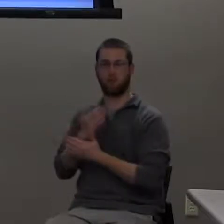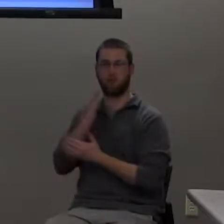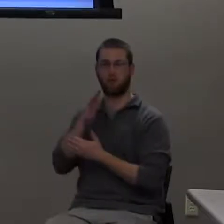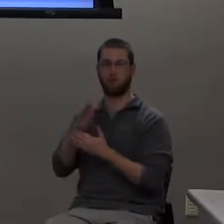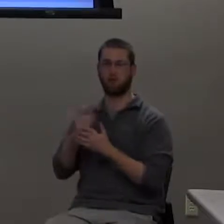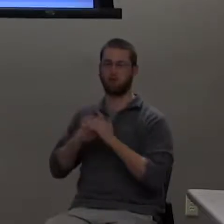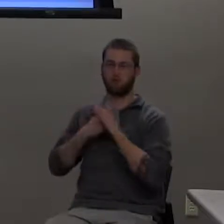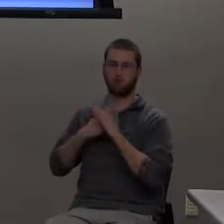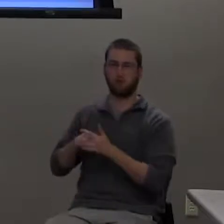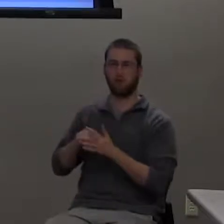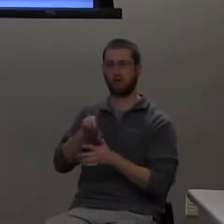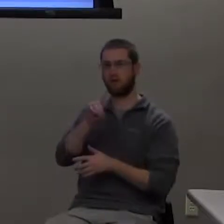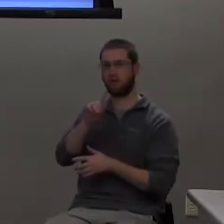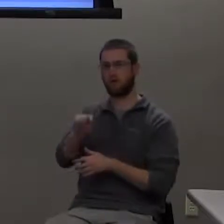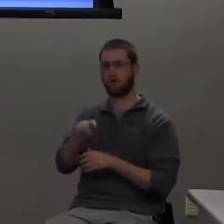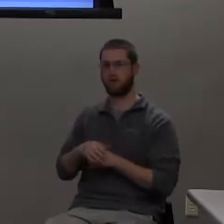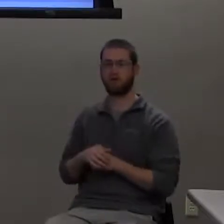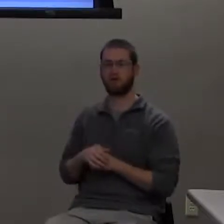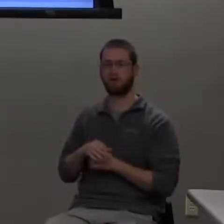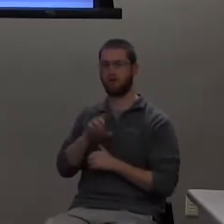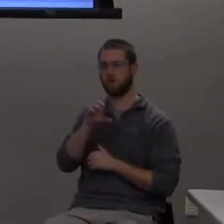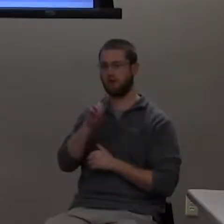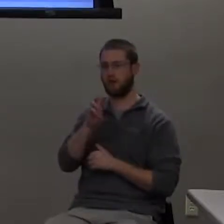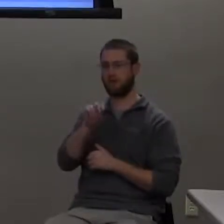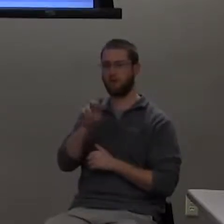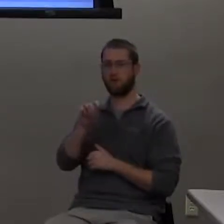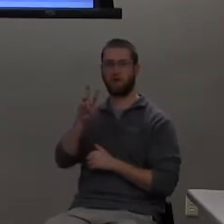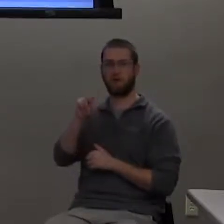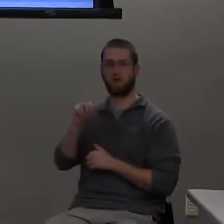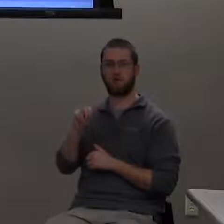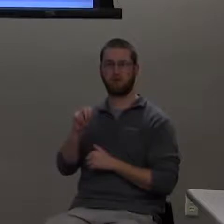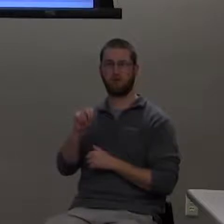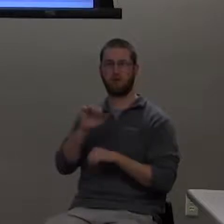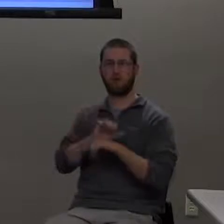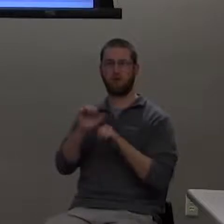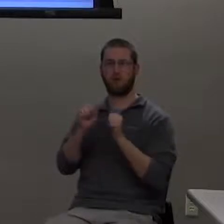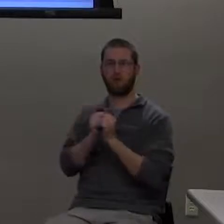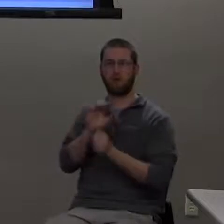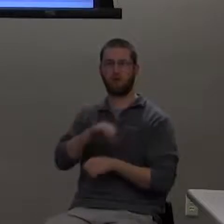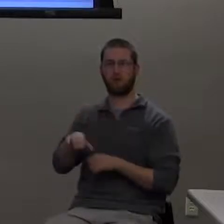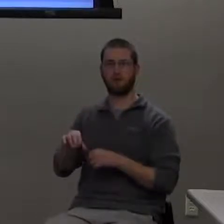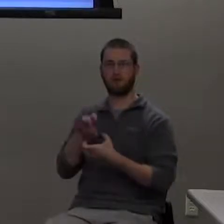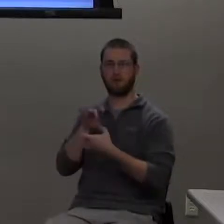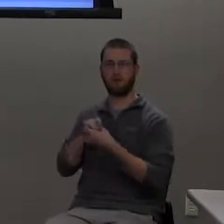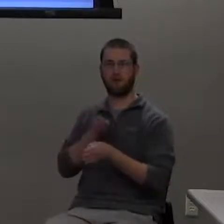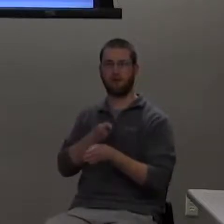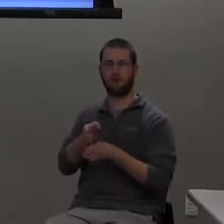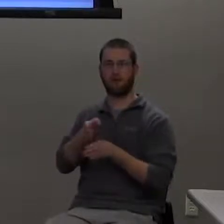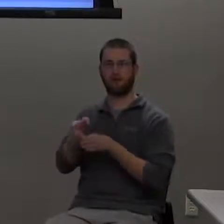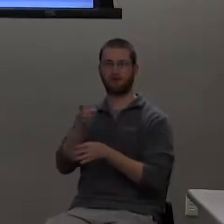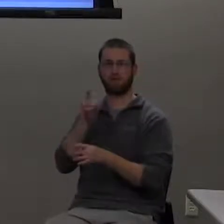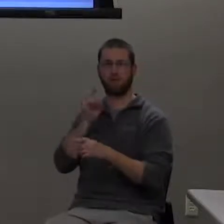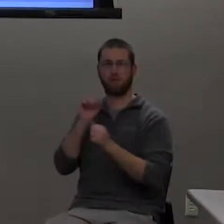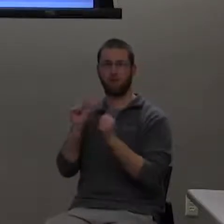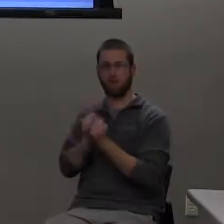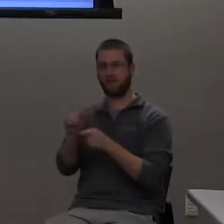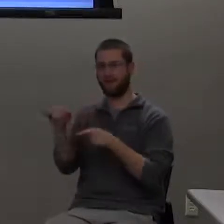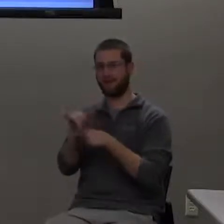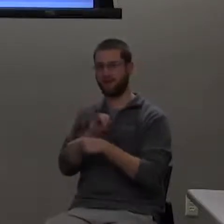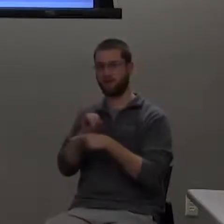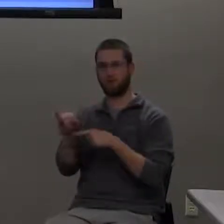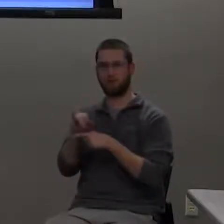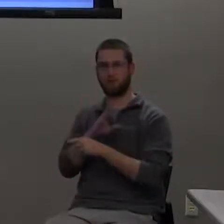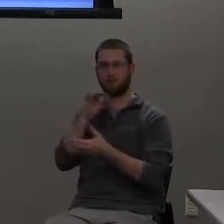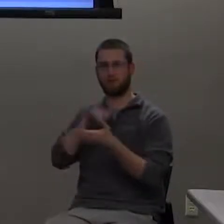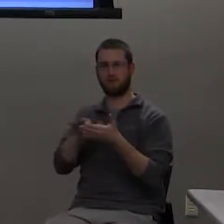activate our downtown, which would be a tremendous asset as well. Work with Center College on connecting majors to internship work study opportunities.